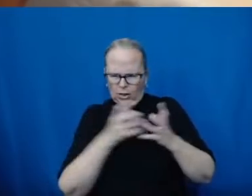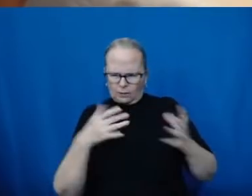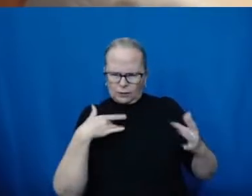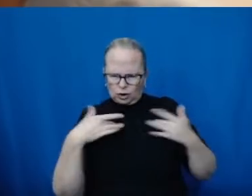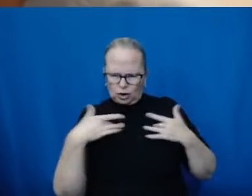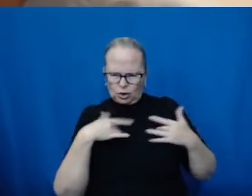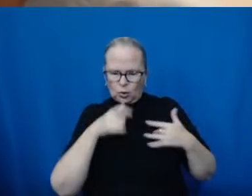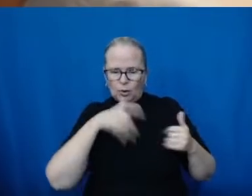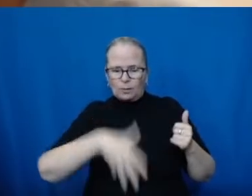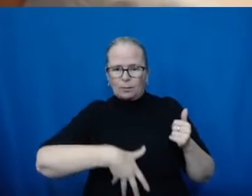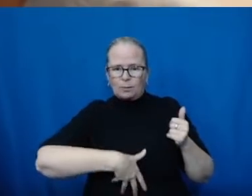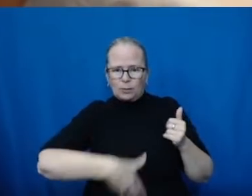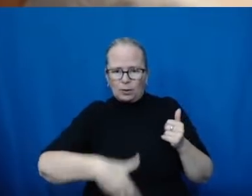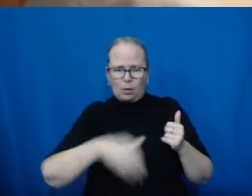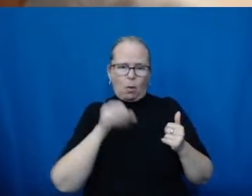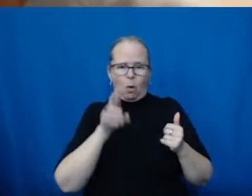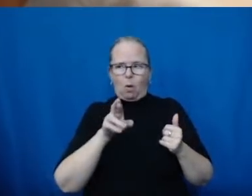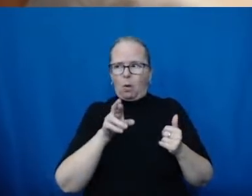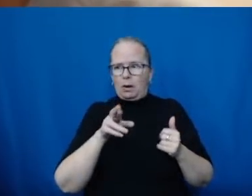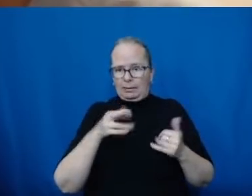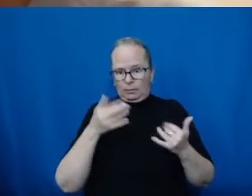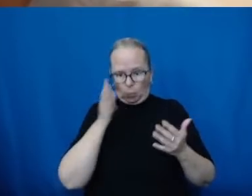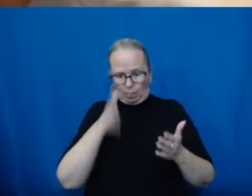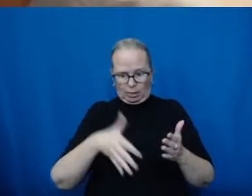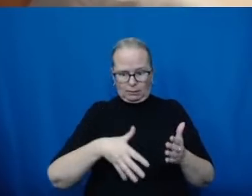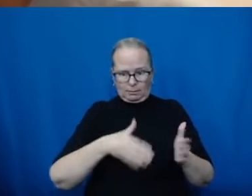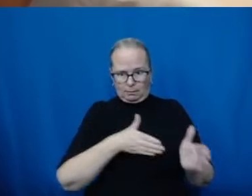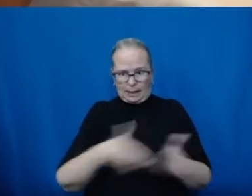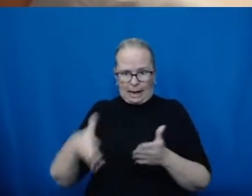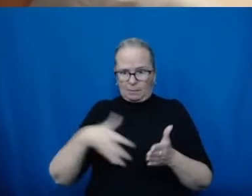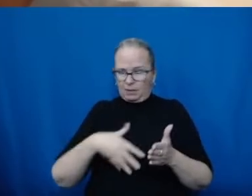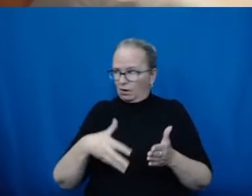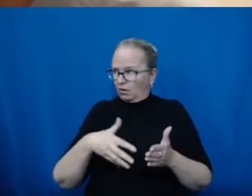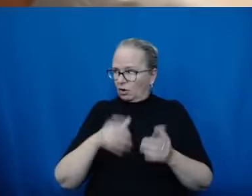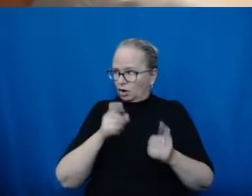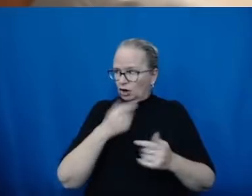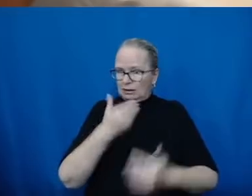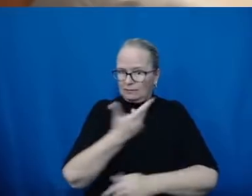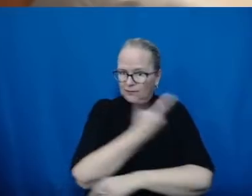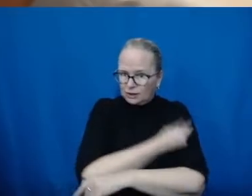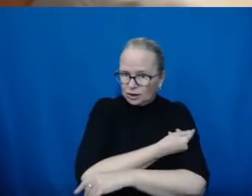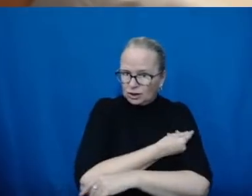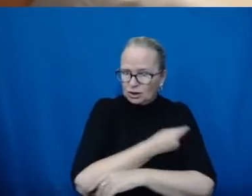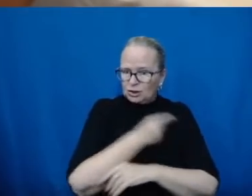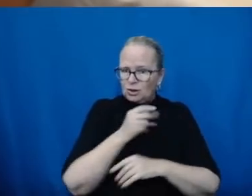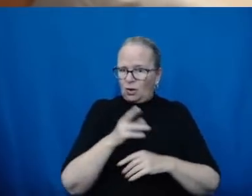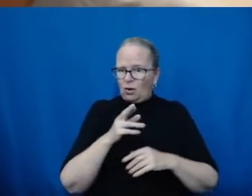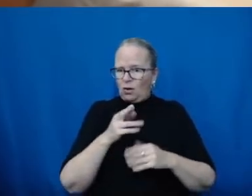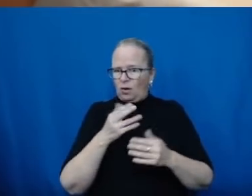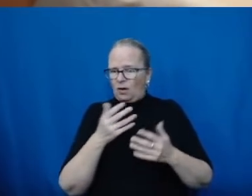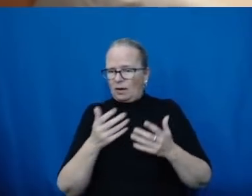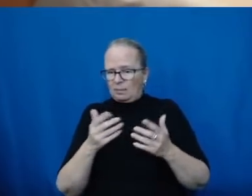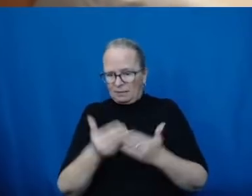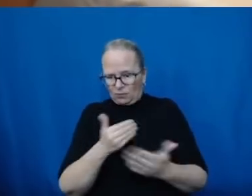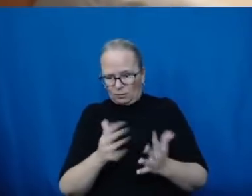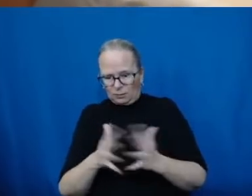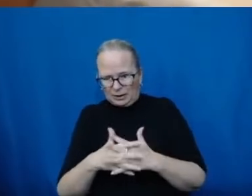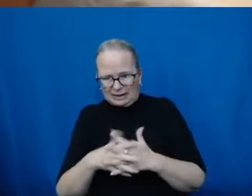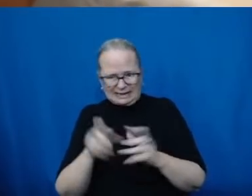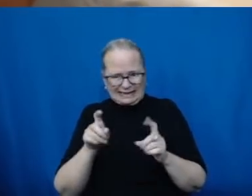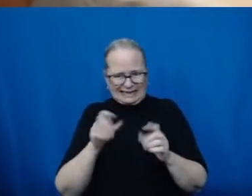not they should be vaccinated. I am not a vaccine hesitant person when it comes to